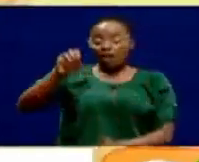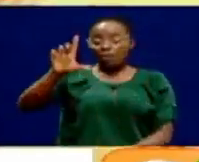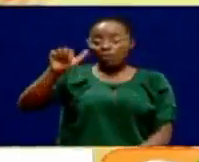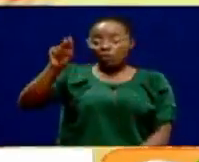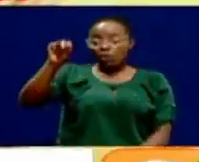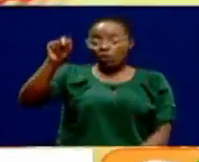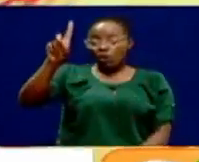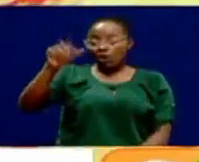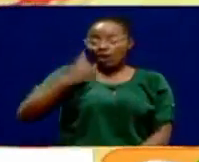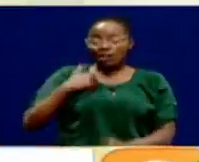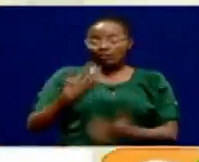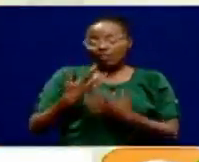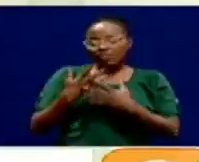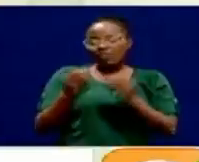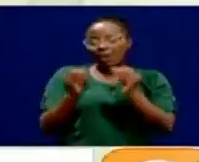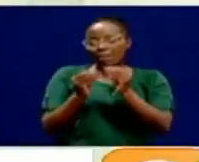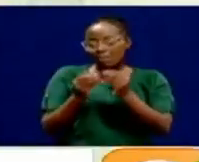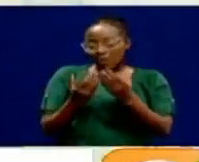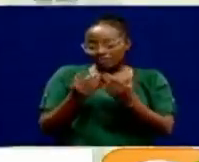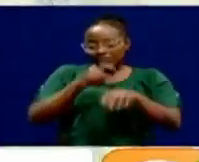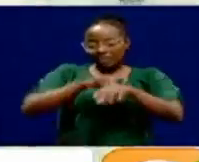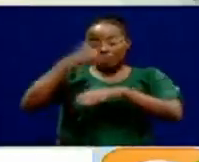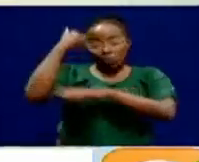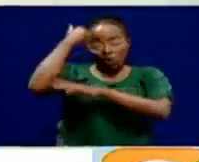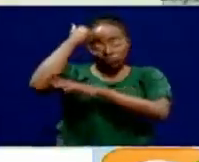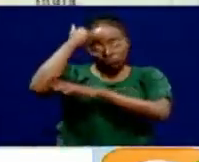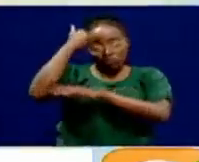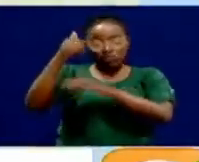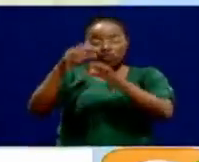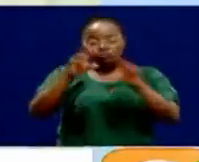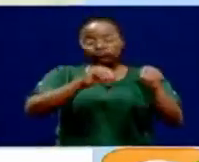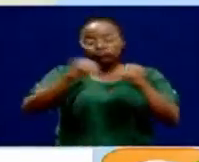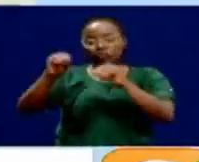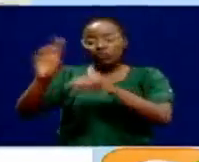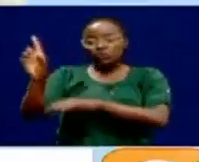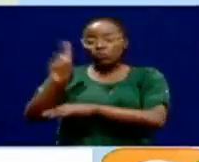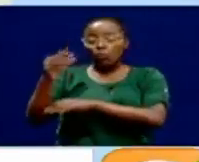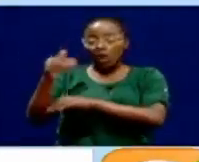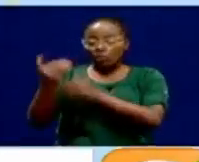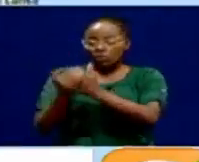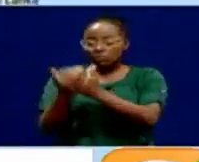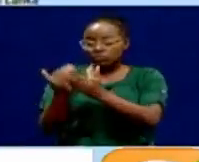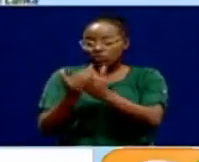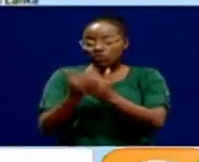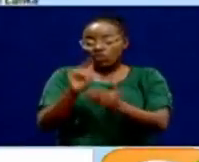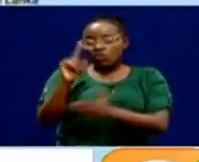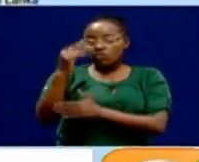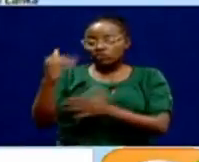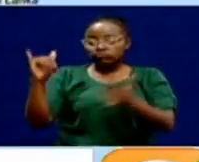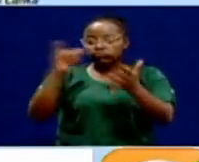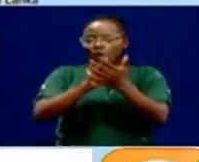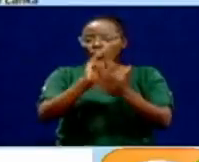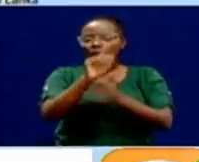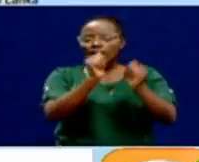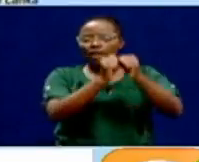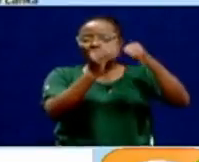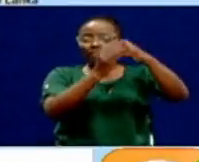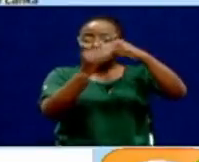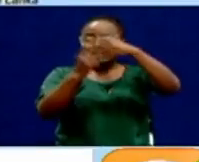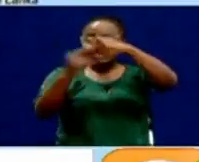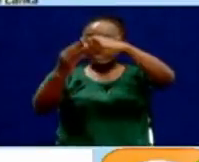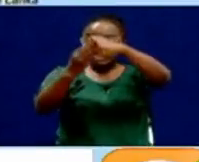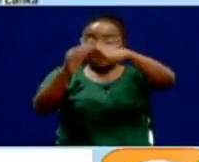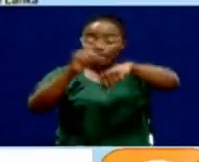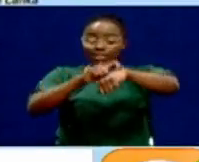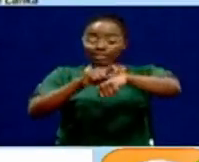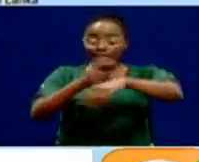met while studying in Warsaw. At the age of four, his family moved to Nairobi where he would be raised. His first plane flight was in 1969 when